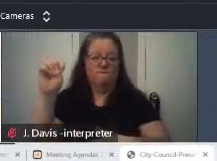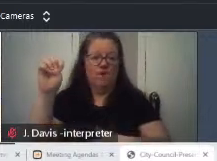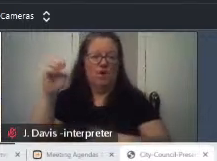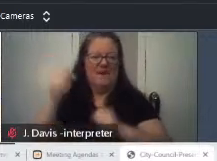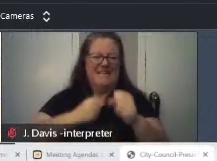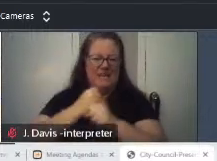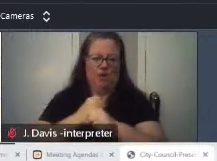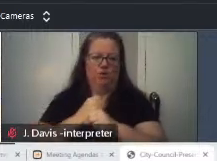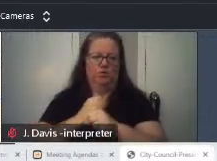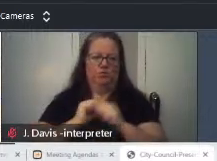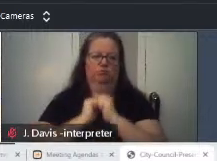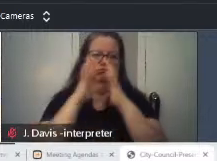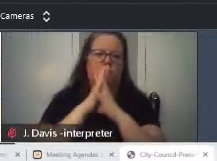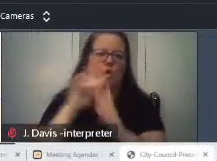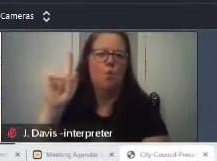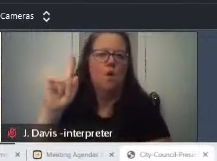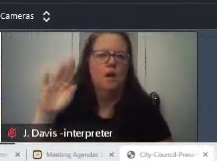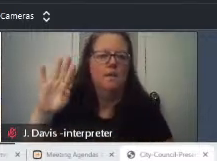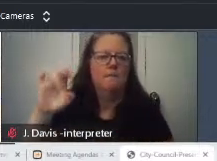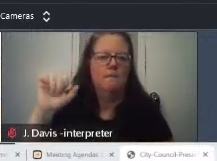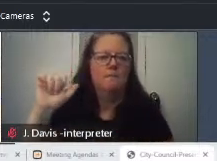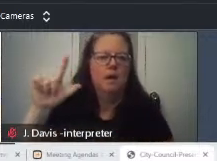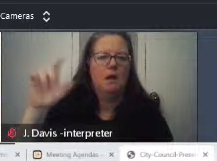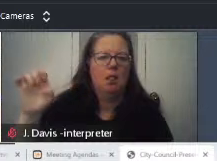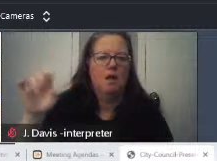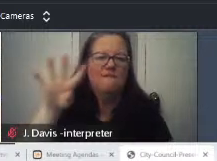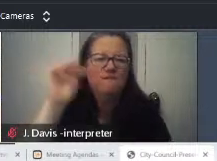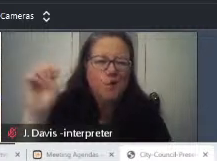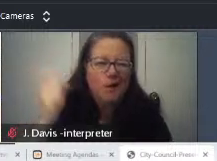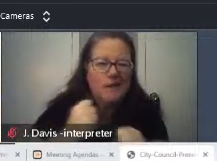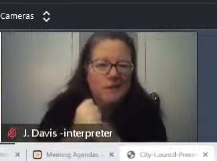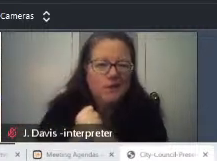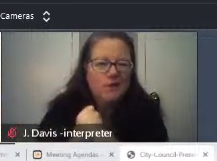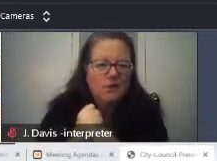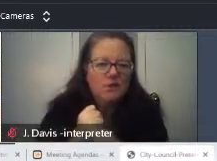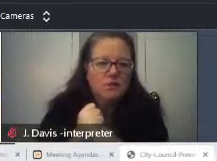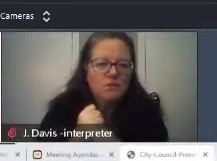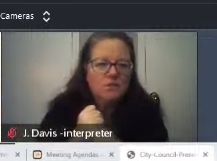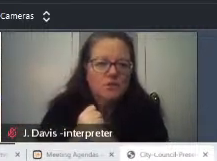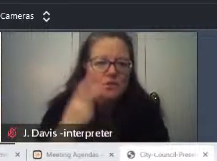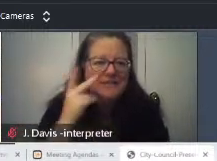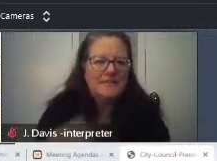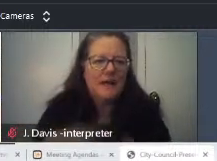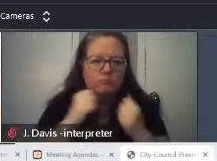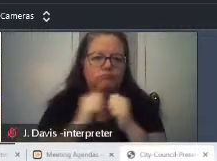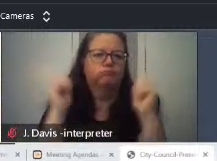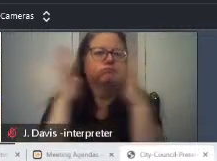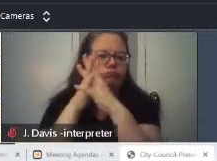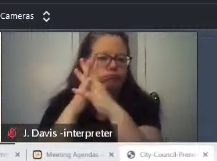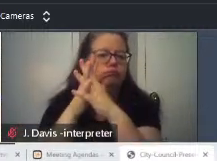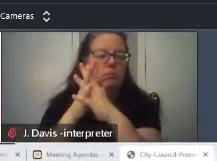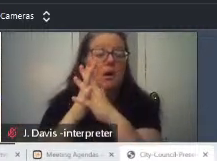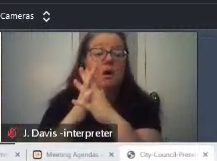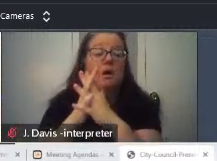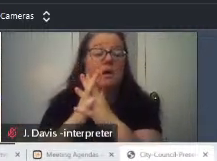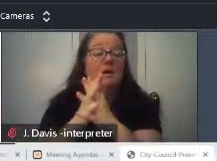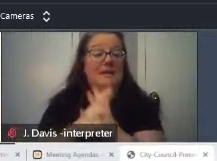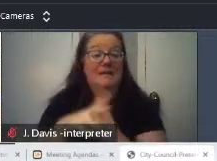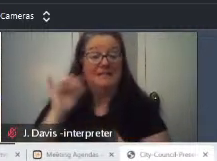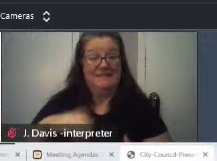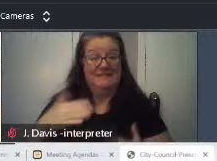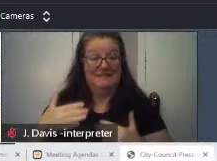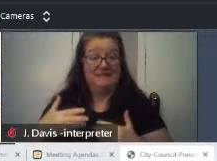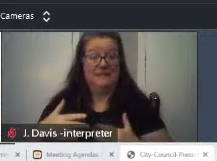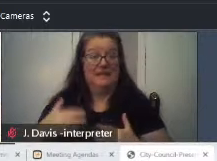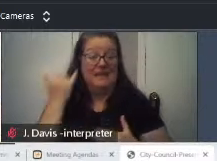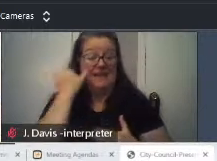40 years for that project to come to owning the land to fruition. So nothing